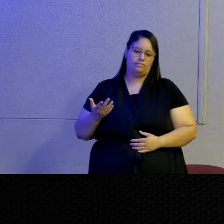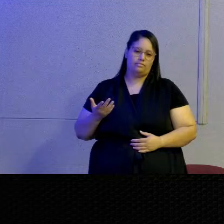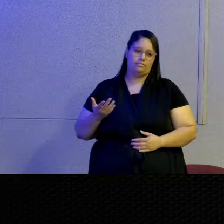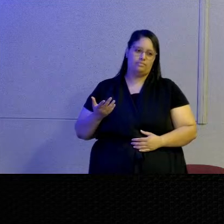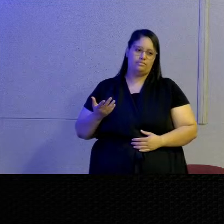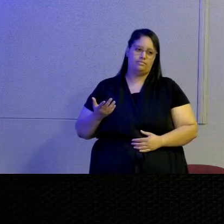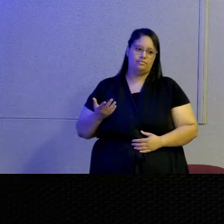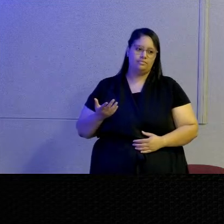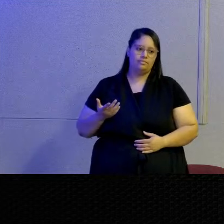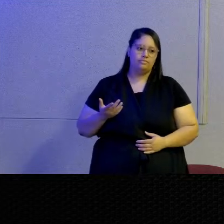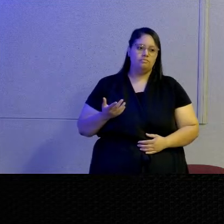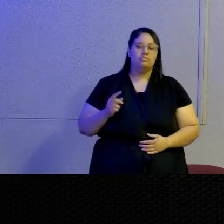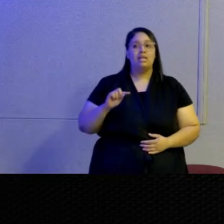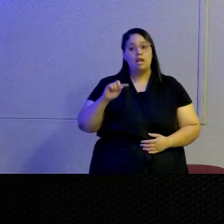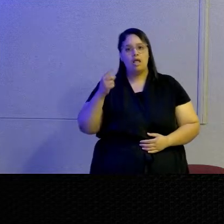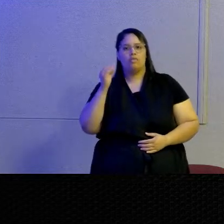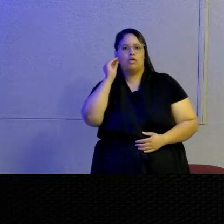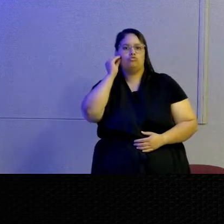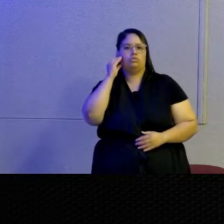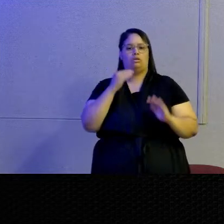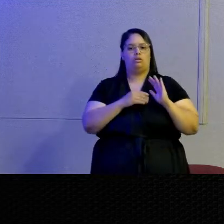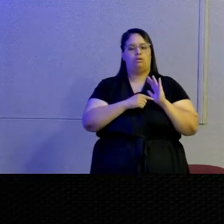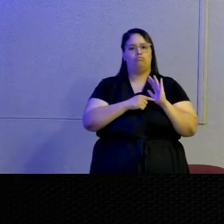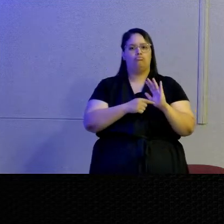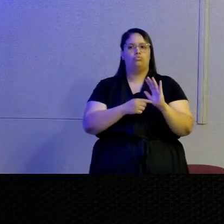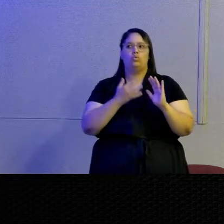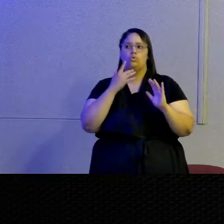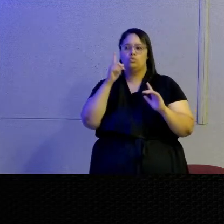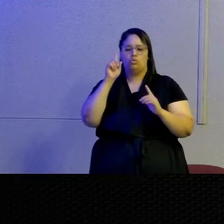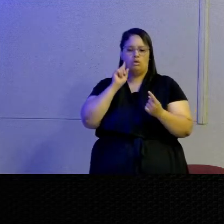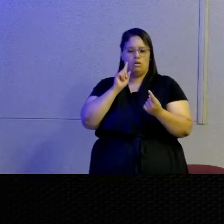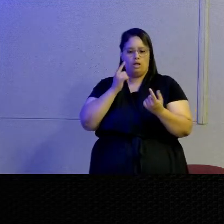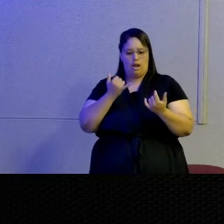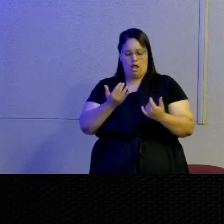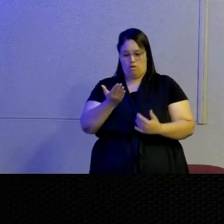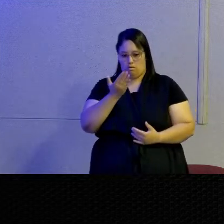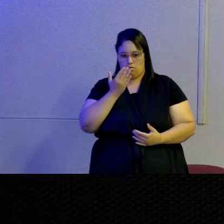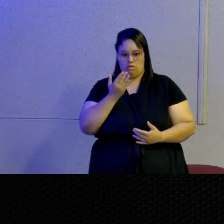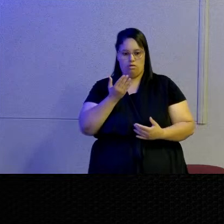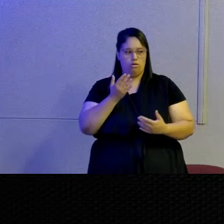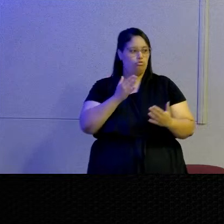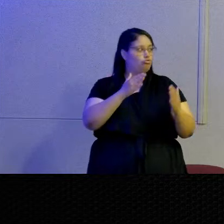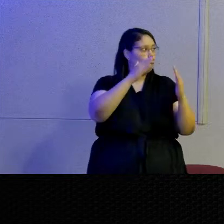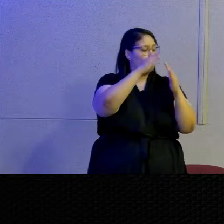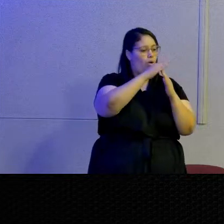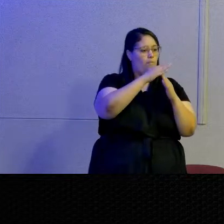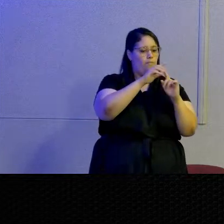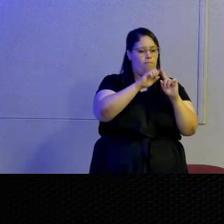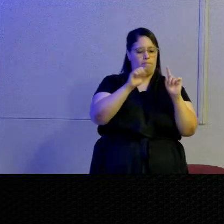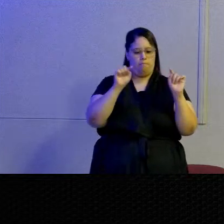Now, there's another interesting picture of what happens when you're very close to the top anti-top threshold.